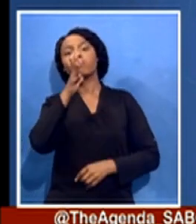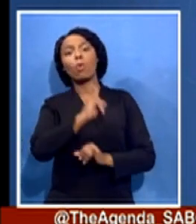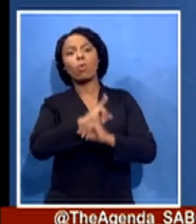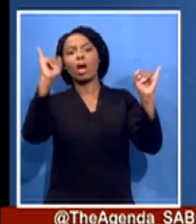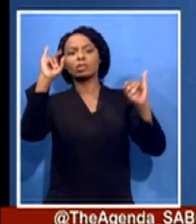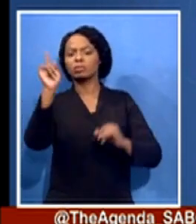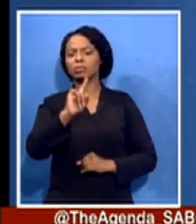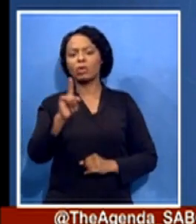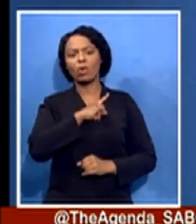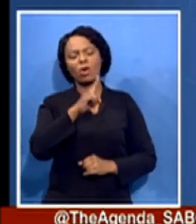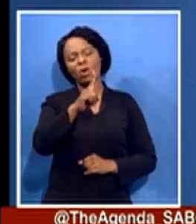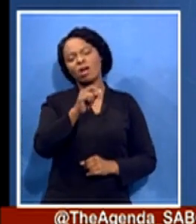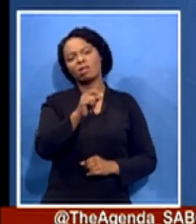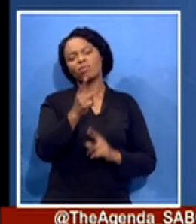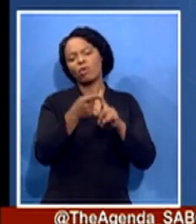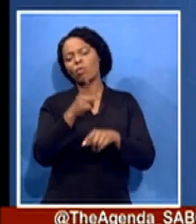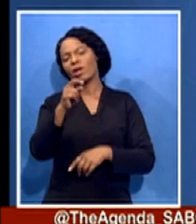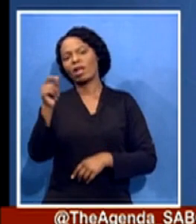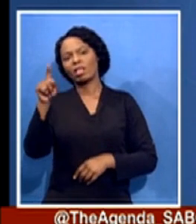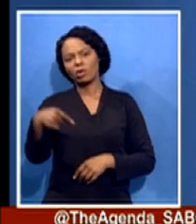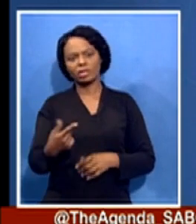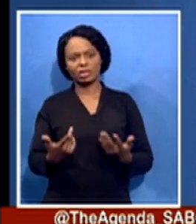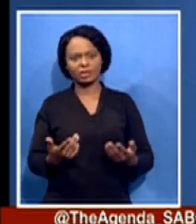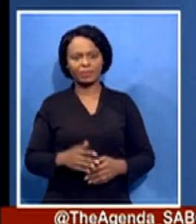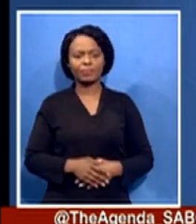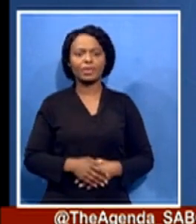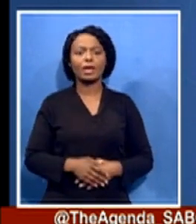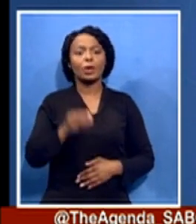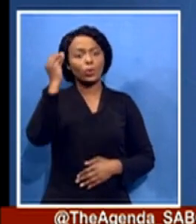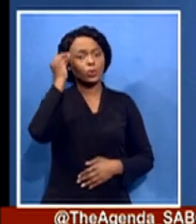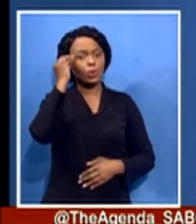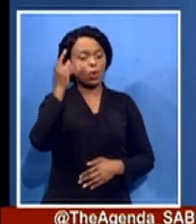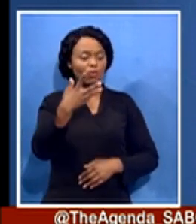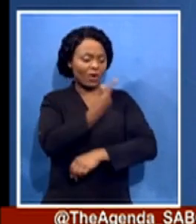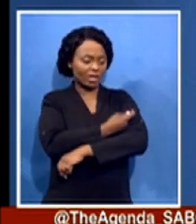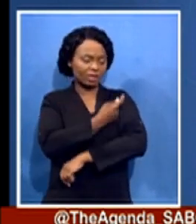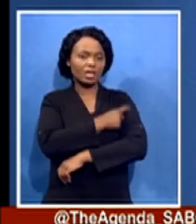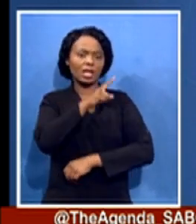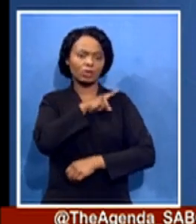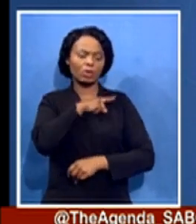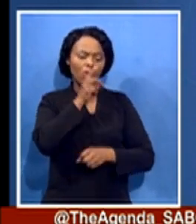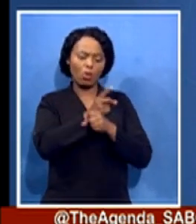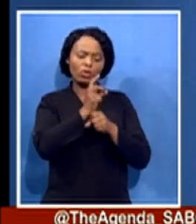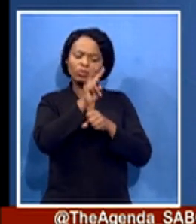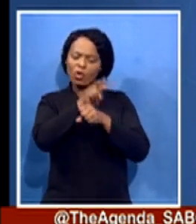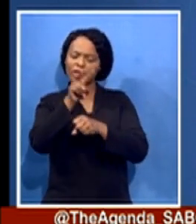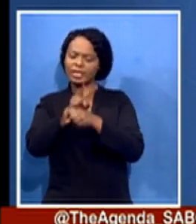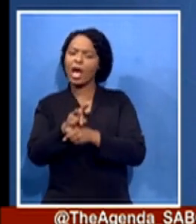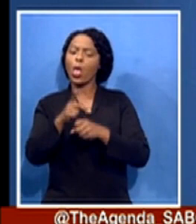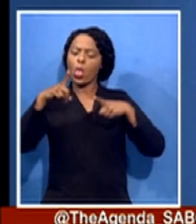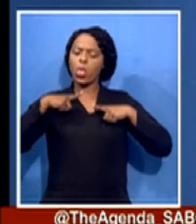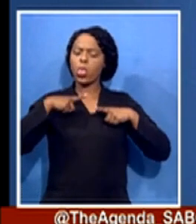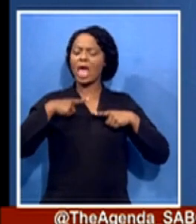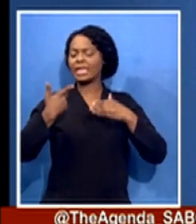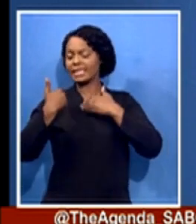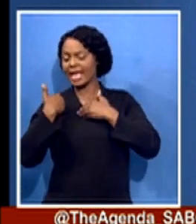And we do know with vaccines, this is why we monitor the safety of vaccines, even if you have 40,000 people in a clinical